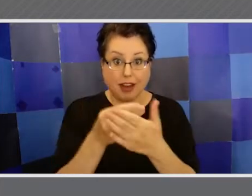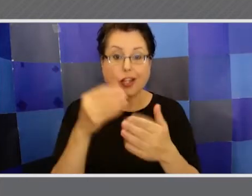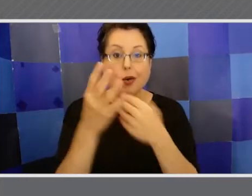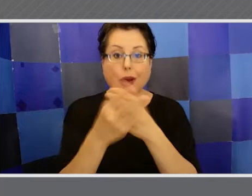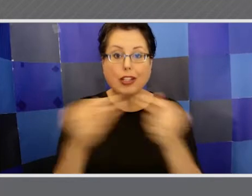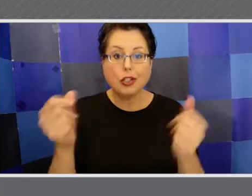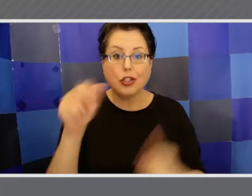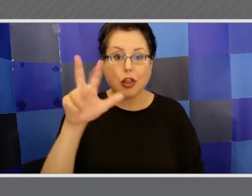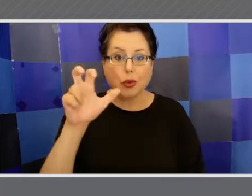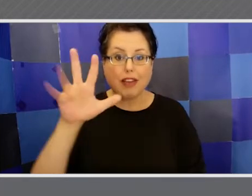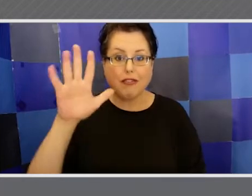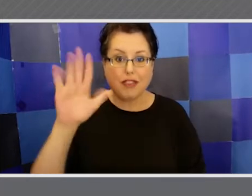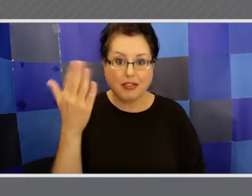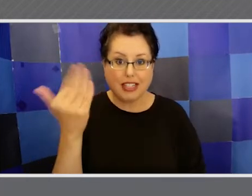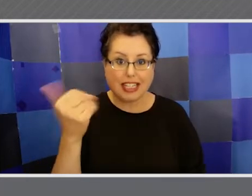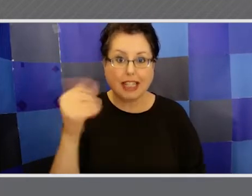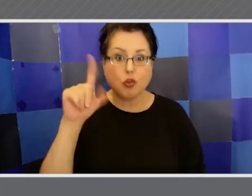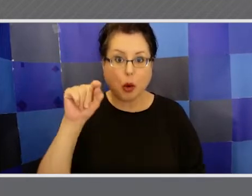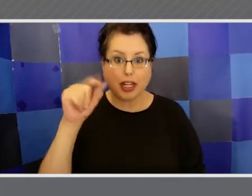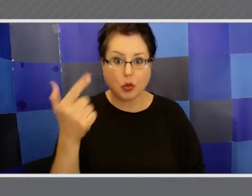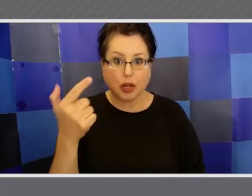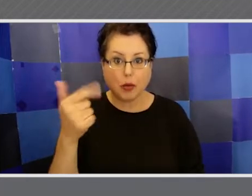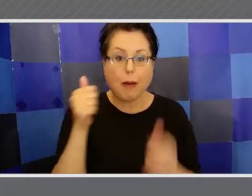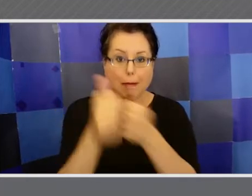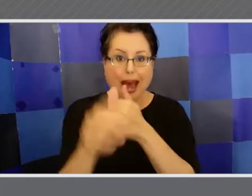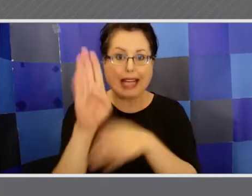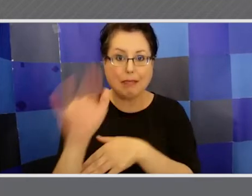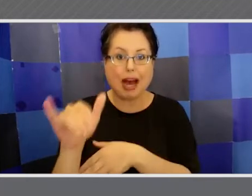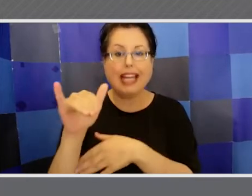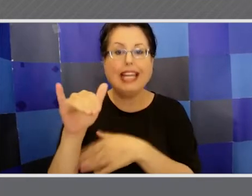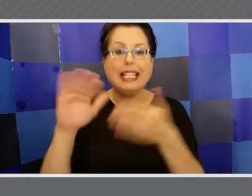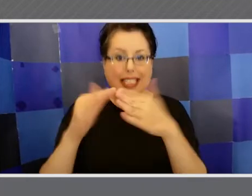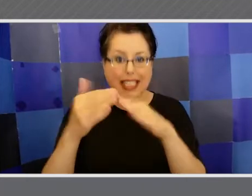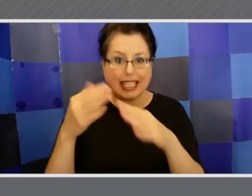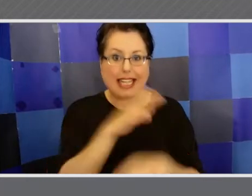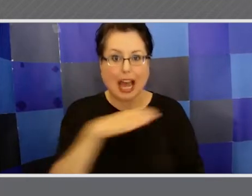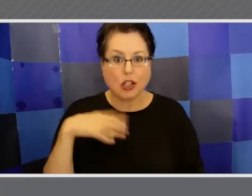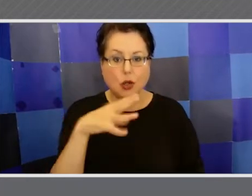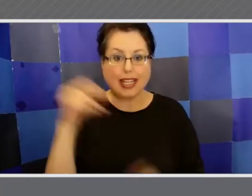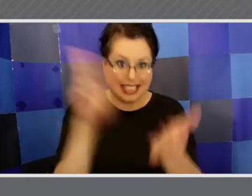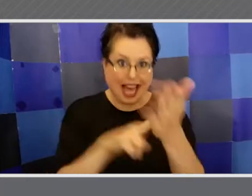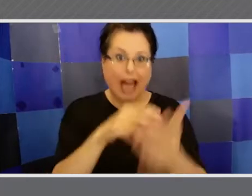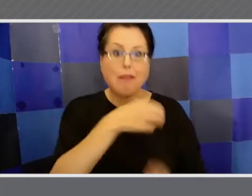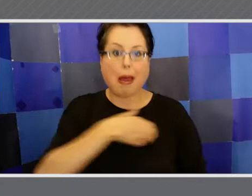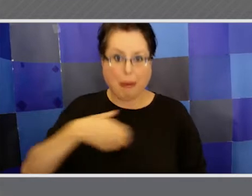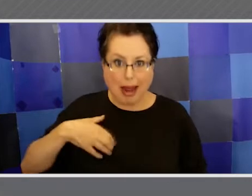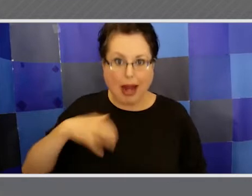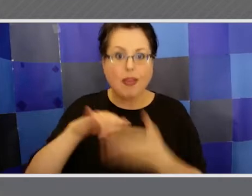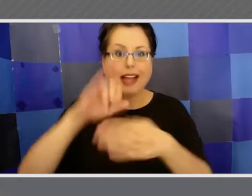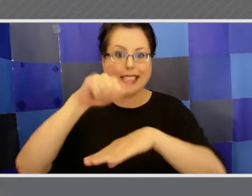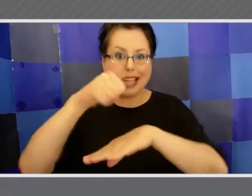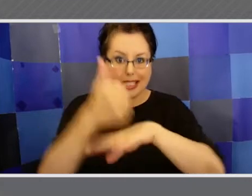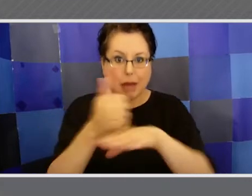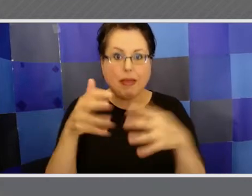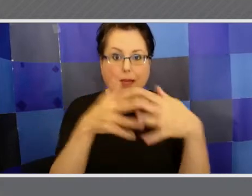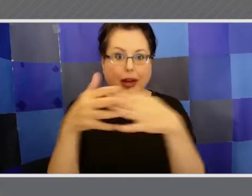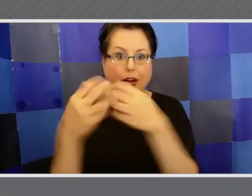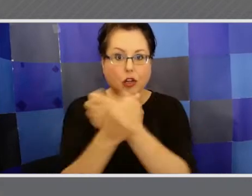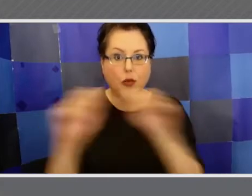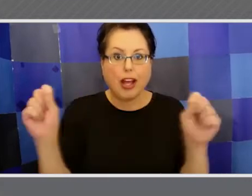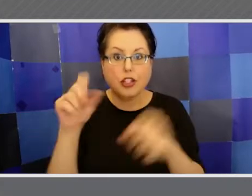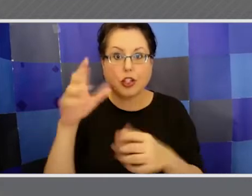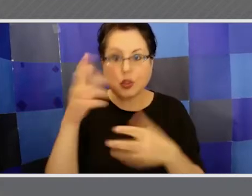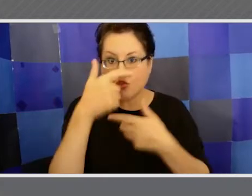of 2021, passed by City Council and signed by the mayor, sets up the American Rescue Trust Fund to house the federal